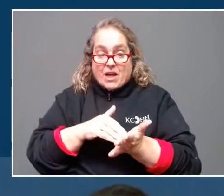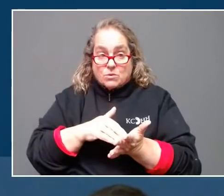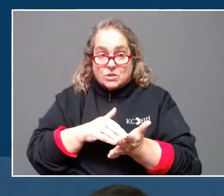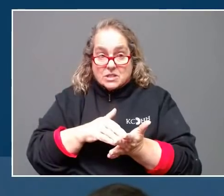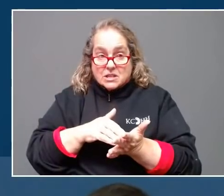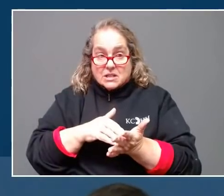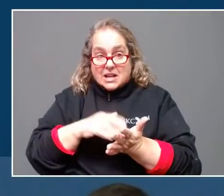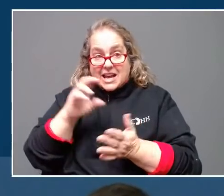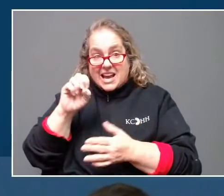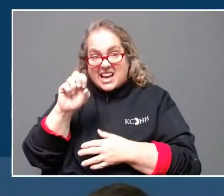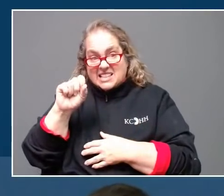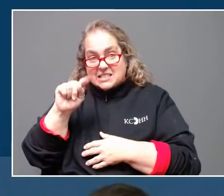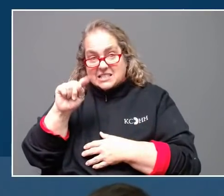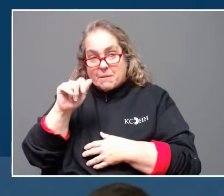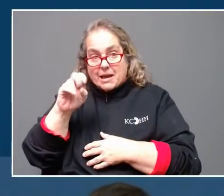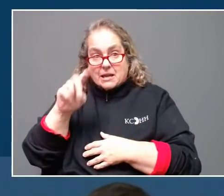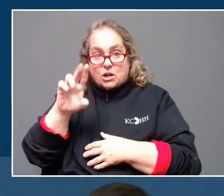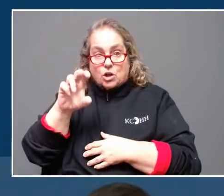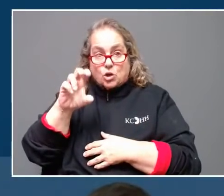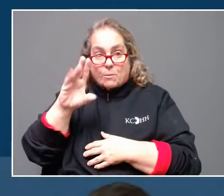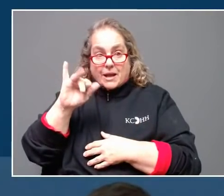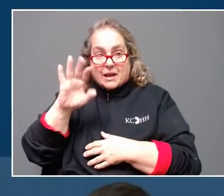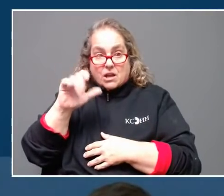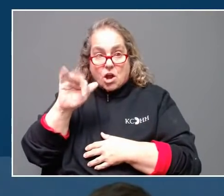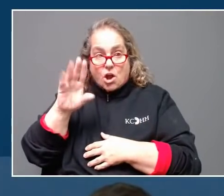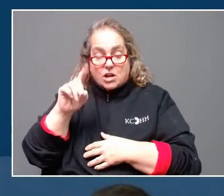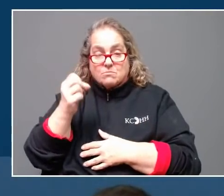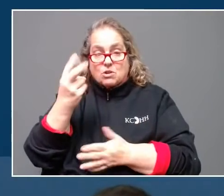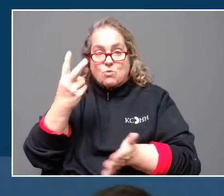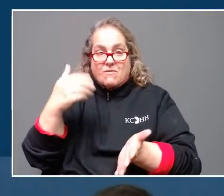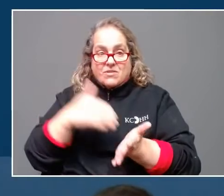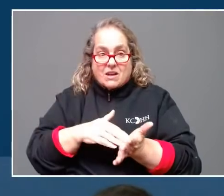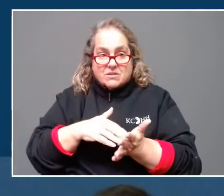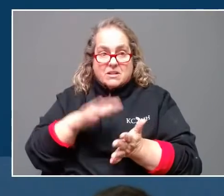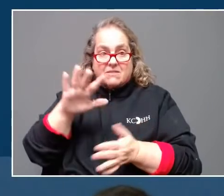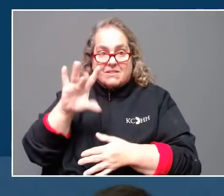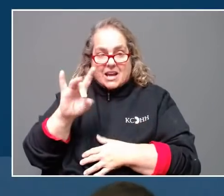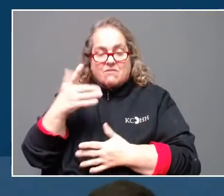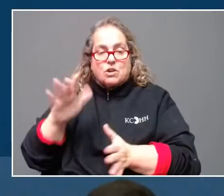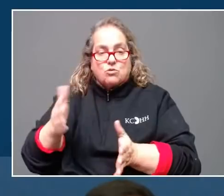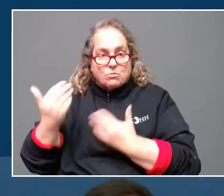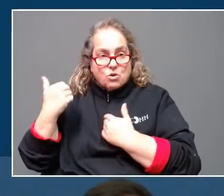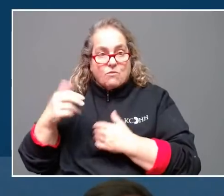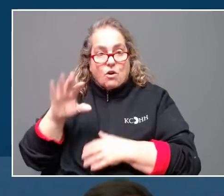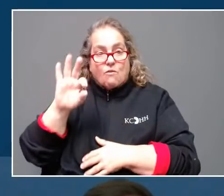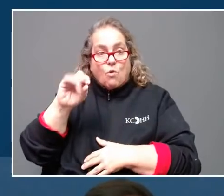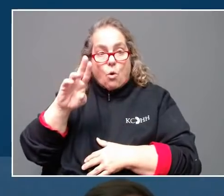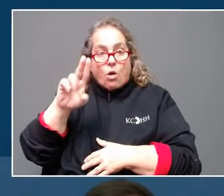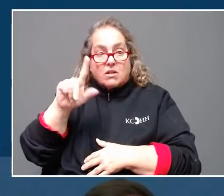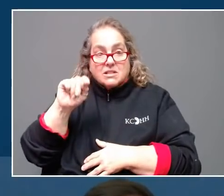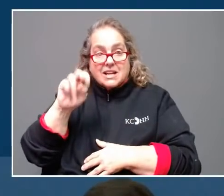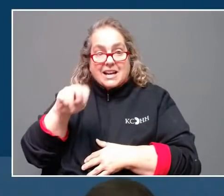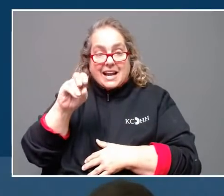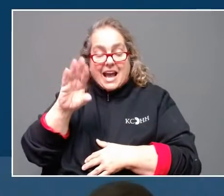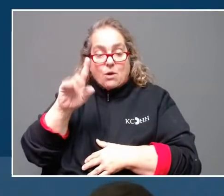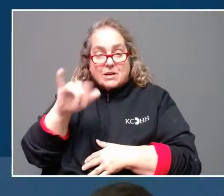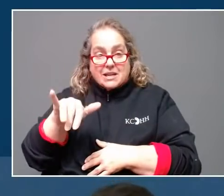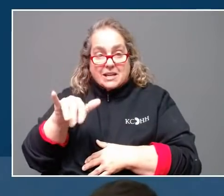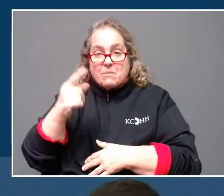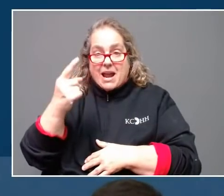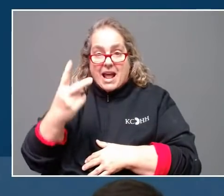estimated cubic yards, about 12,058 removed. Fulton County, it's about half, but look at Graves,